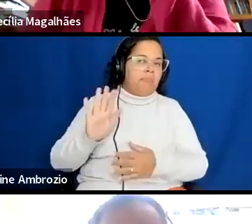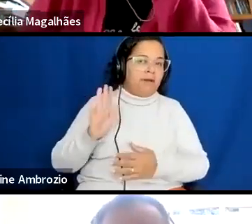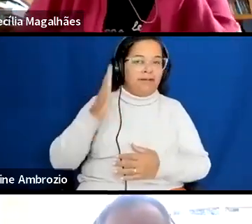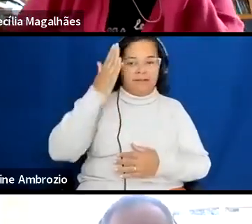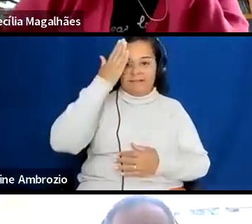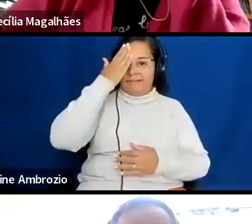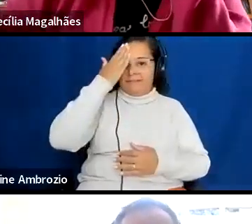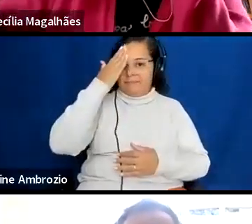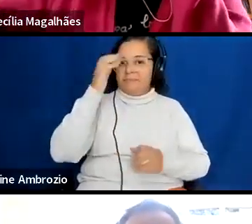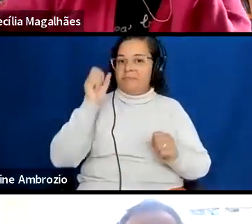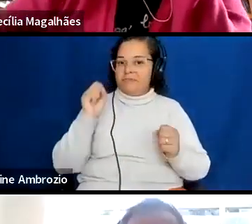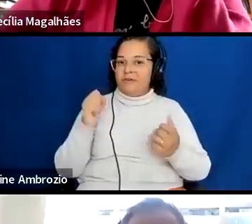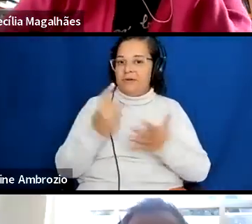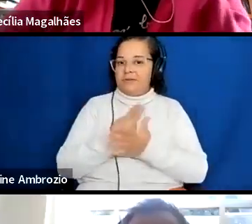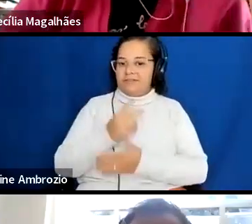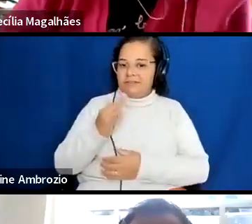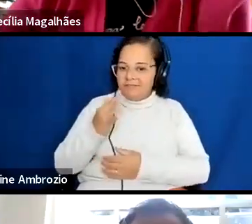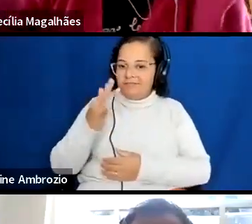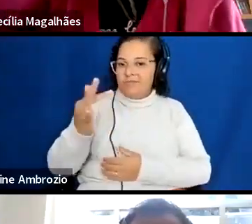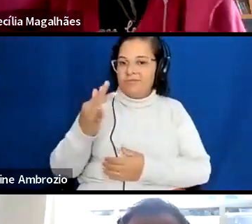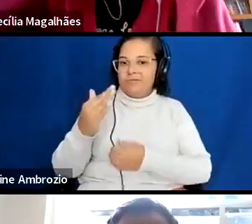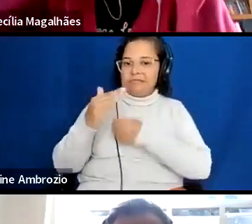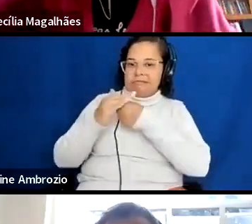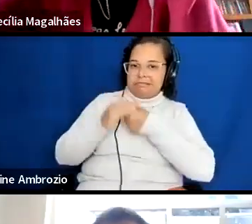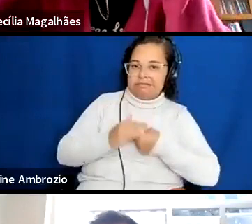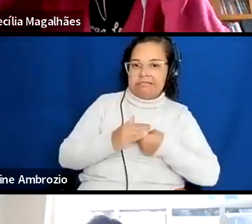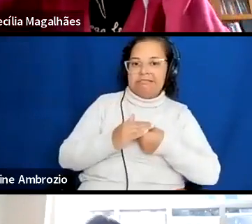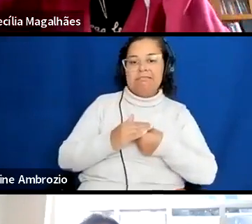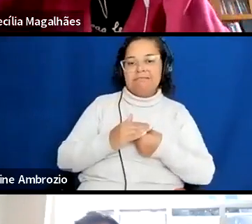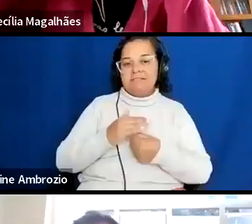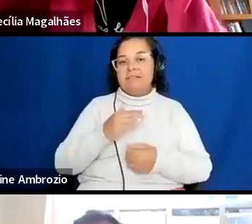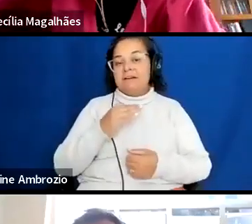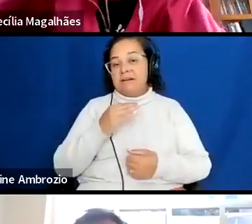I think that's how I would answer that one.